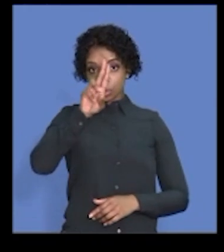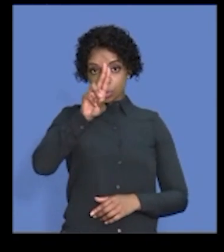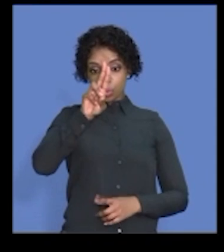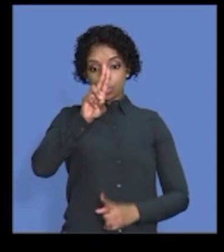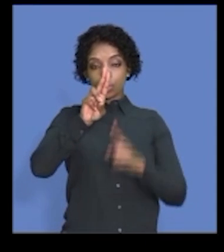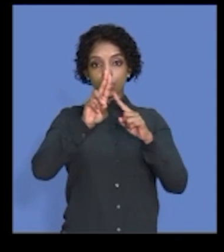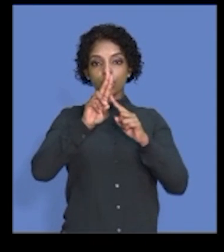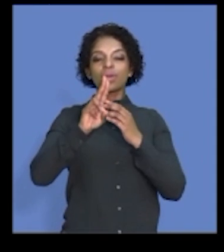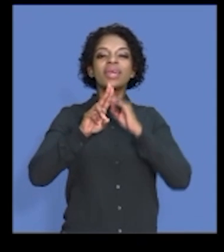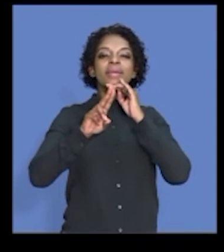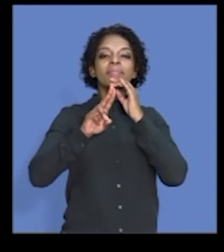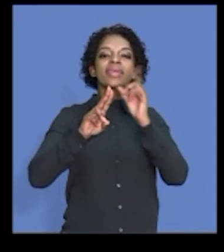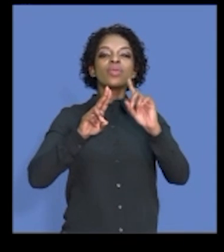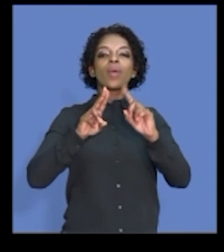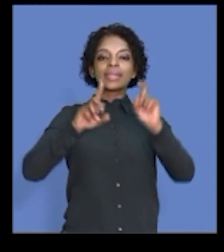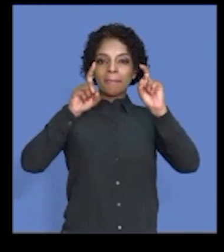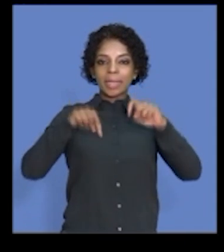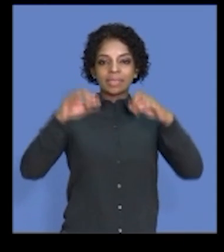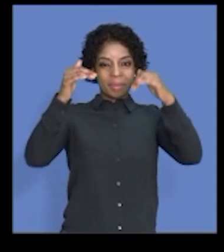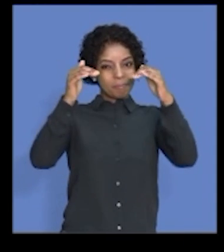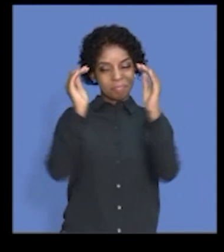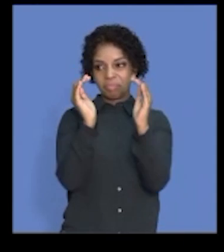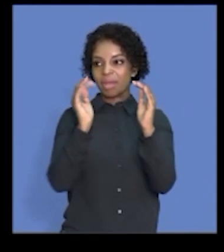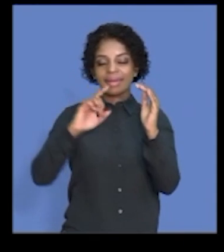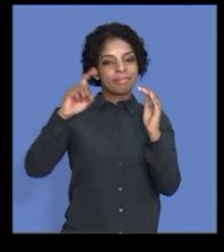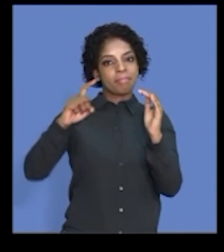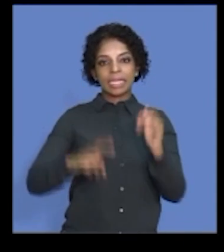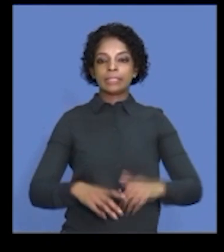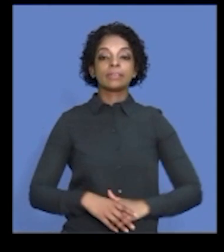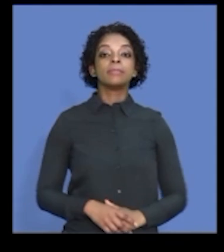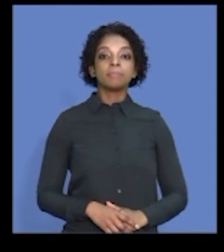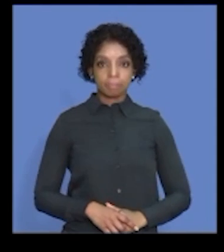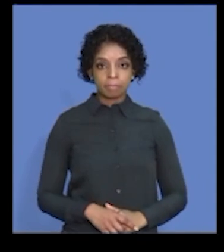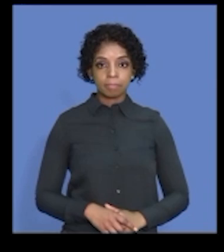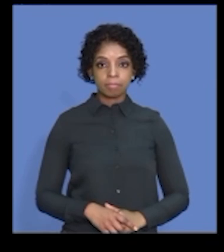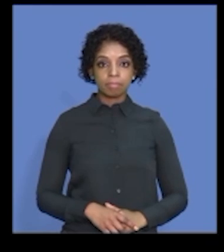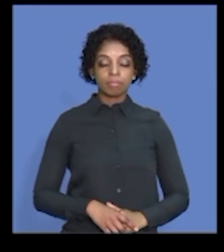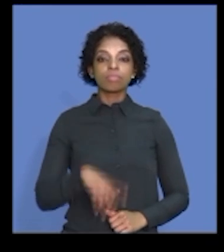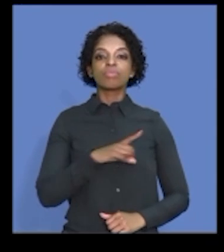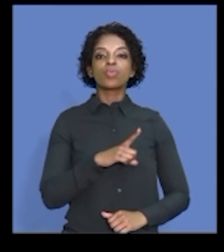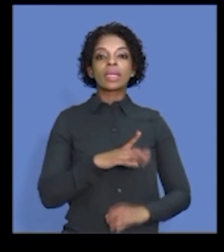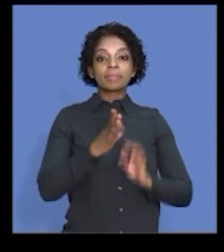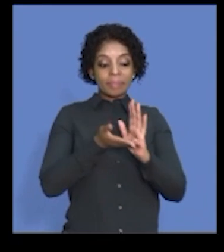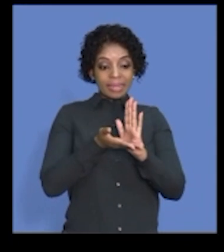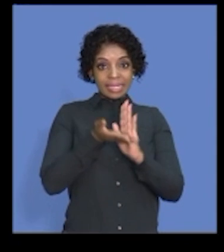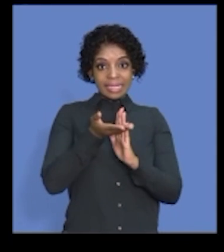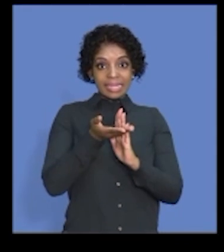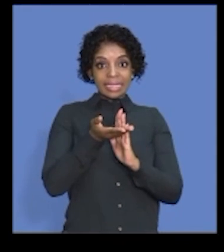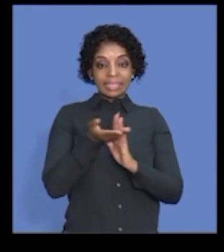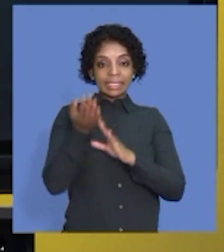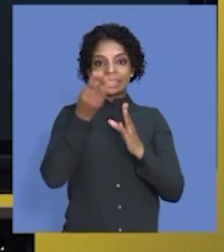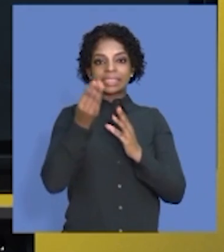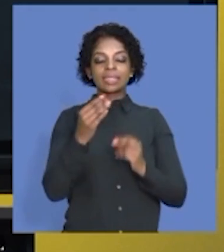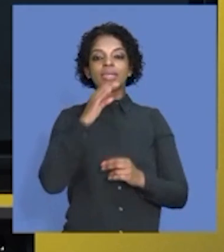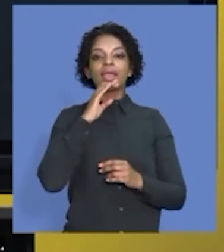be in a bracket. You can clearly see it on the board. When an asset increases in value, we